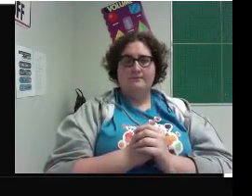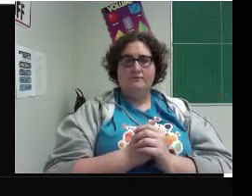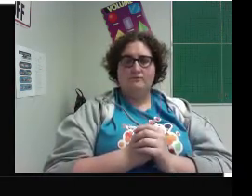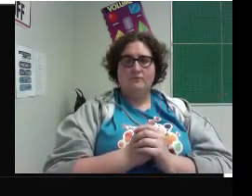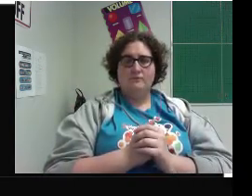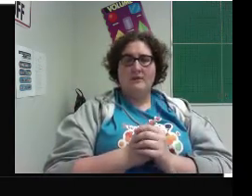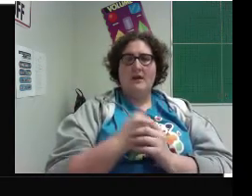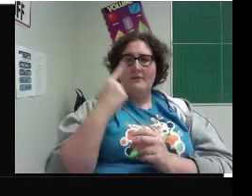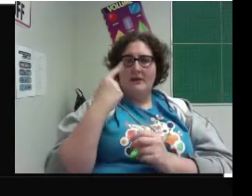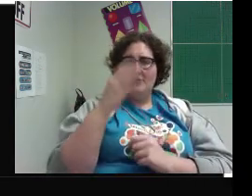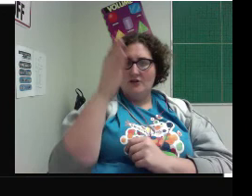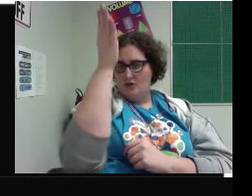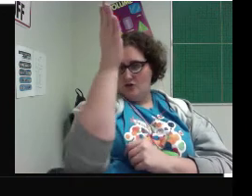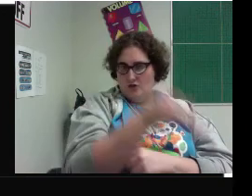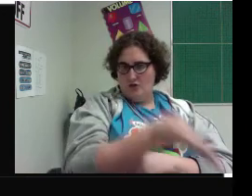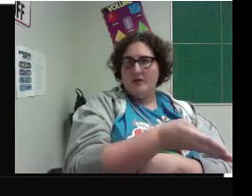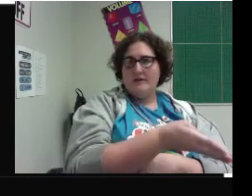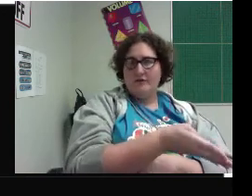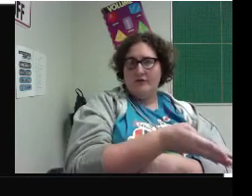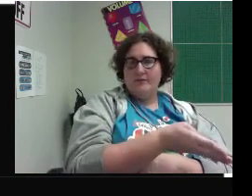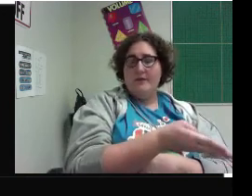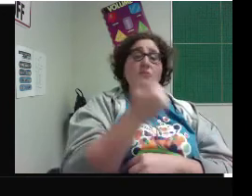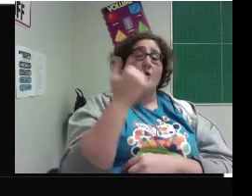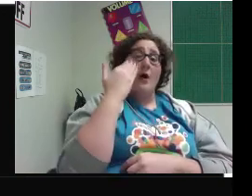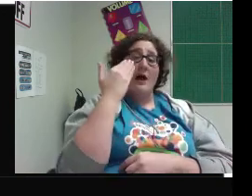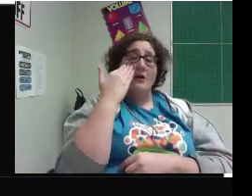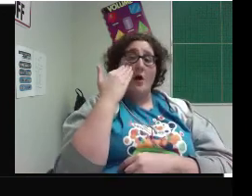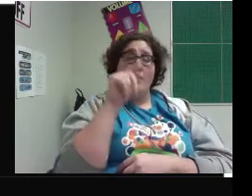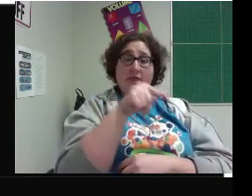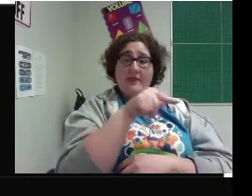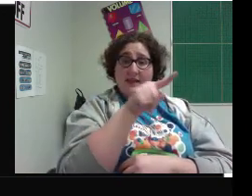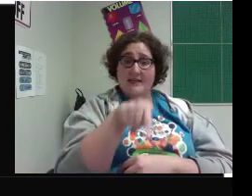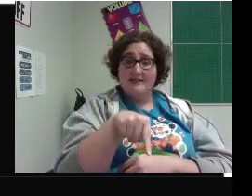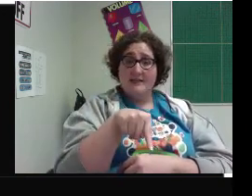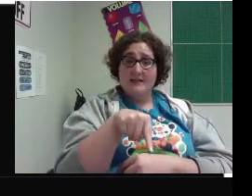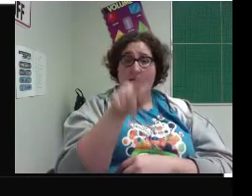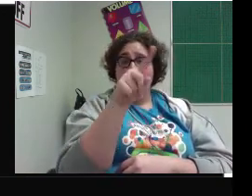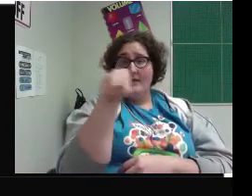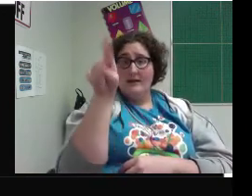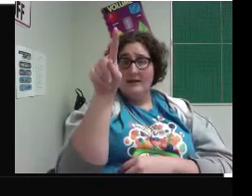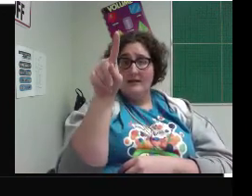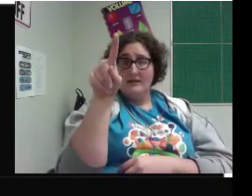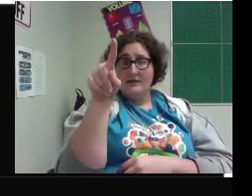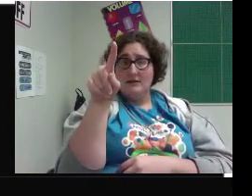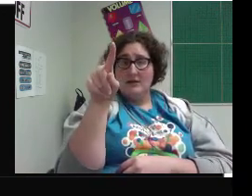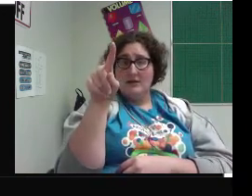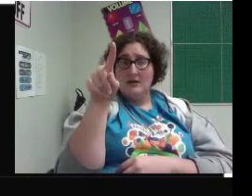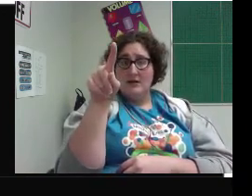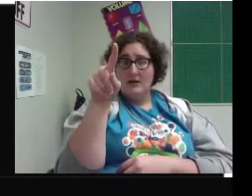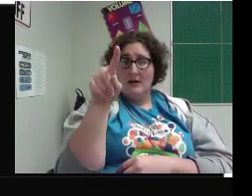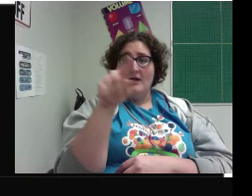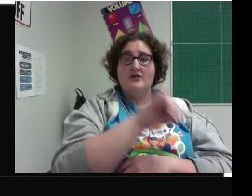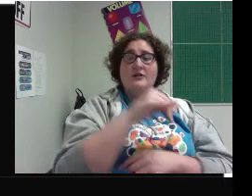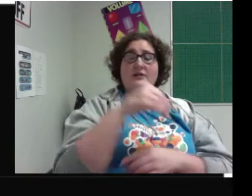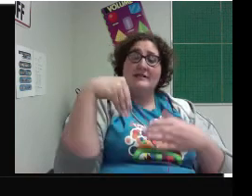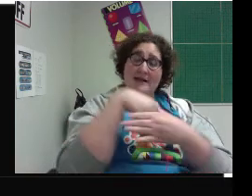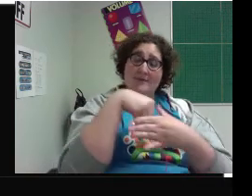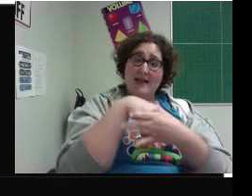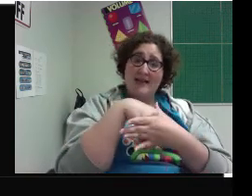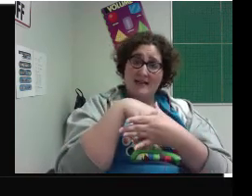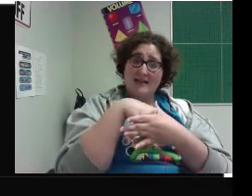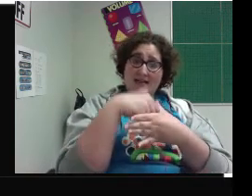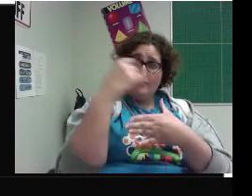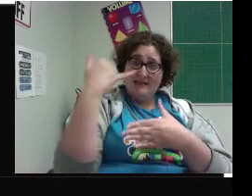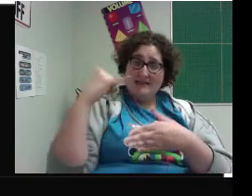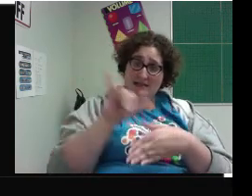and it's cut by this transversal. So I know that this angle and this angle, they're same side interior angles, so that